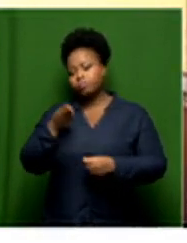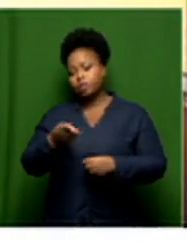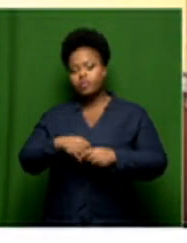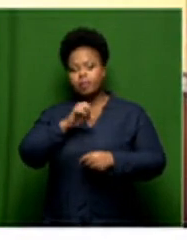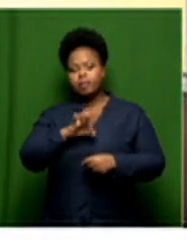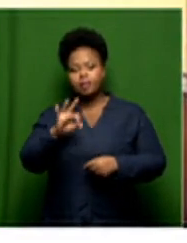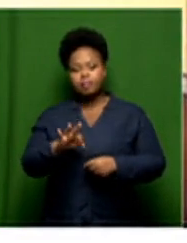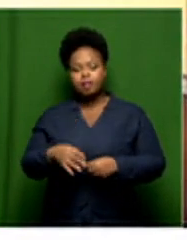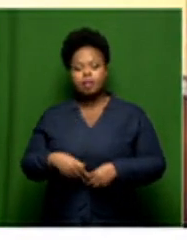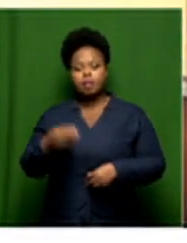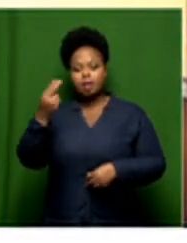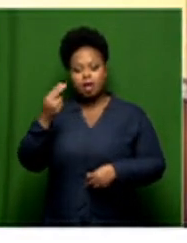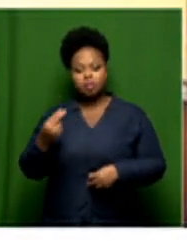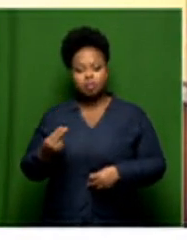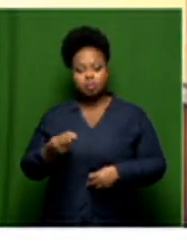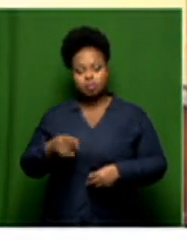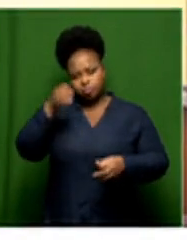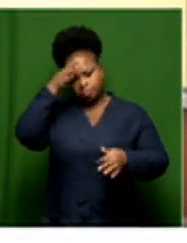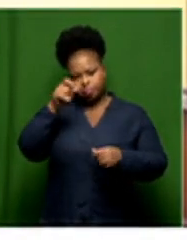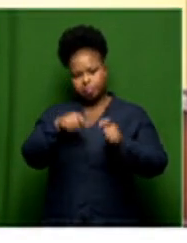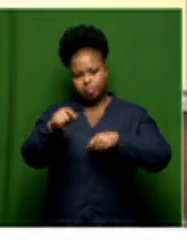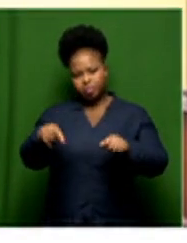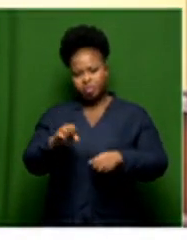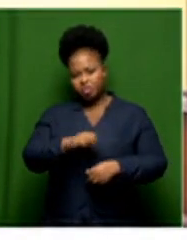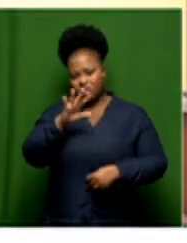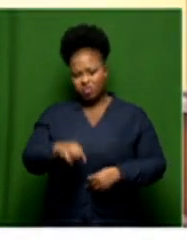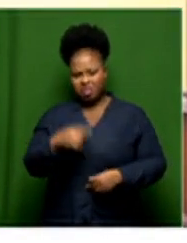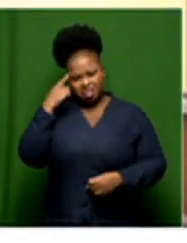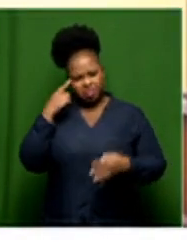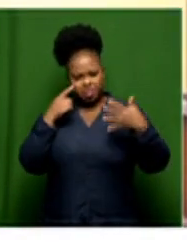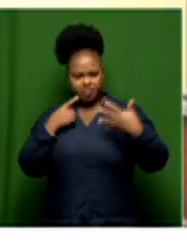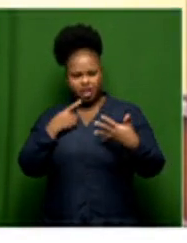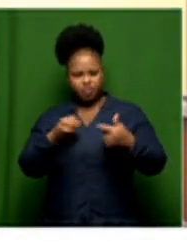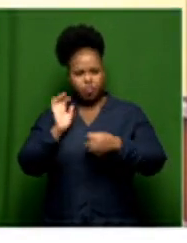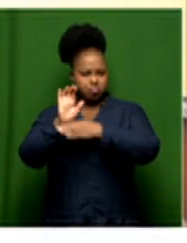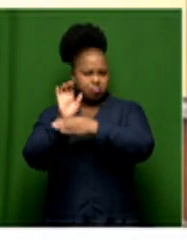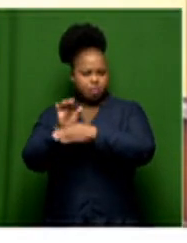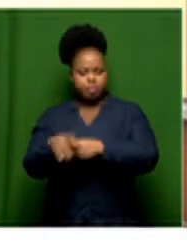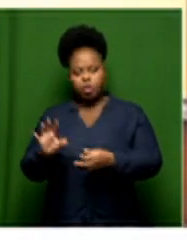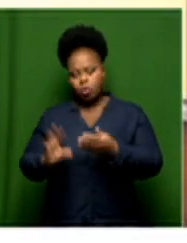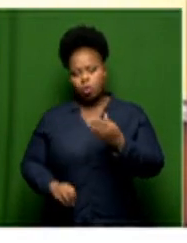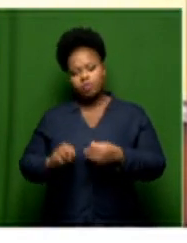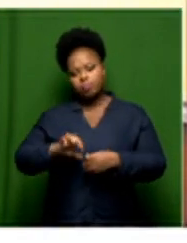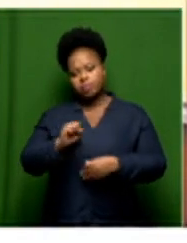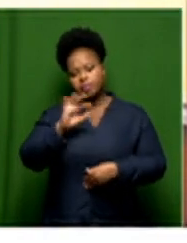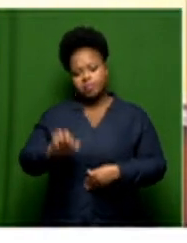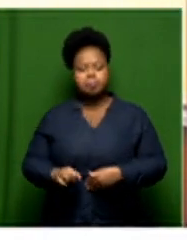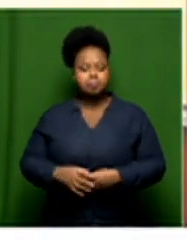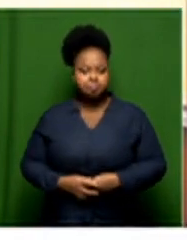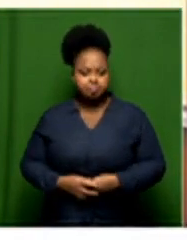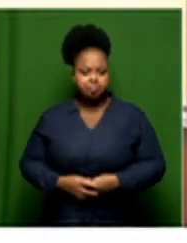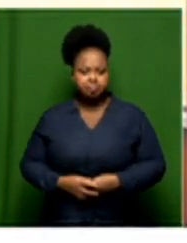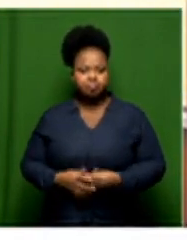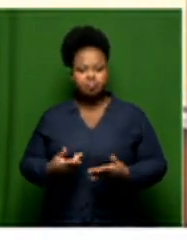got 33 artists, of which majority are South African. I think 5 are not South African. The balance are all from South Africa.